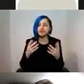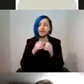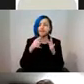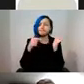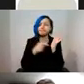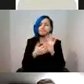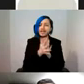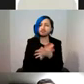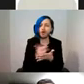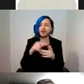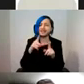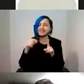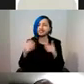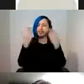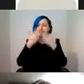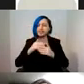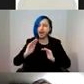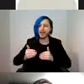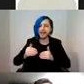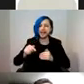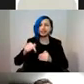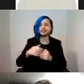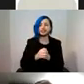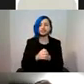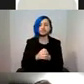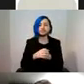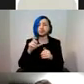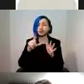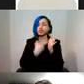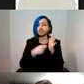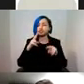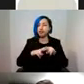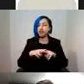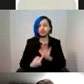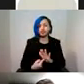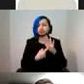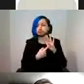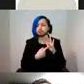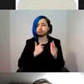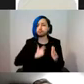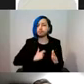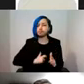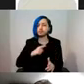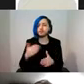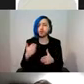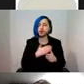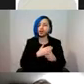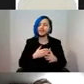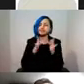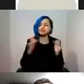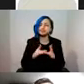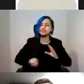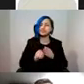dark age. Cerf is a key figure in early internet development